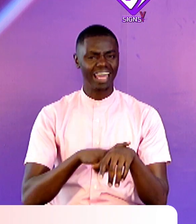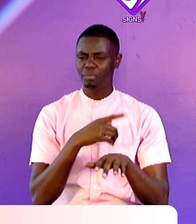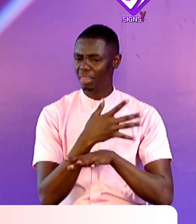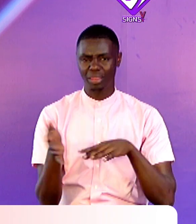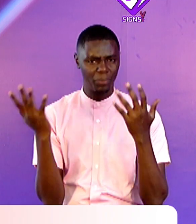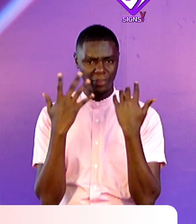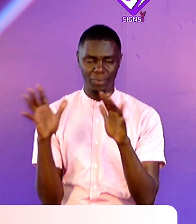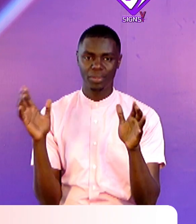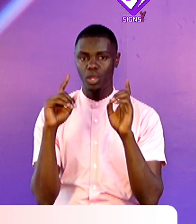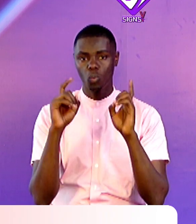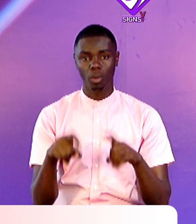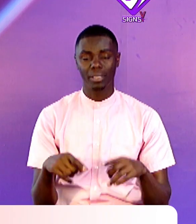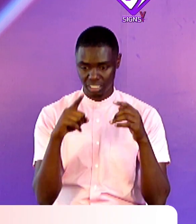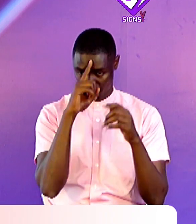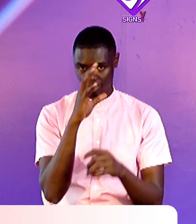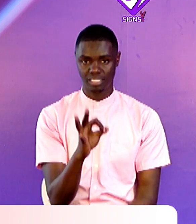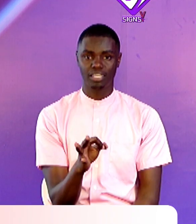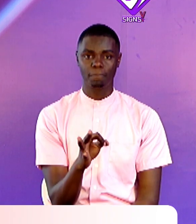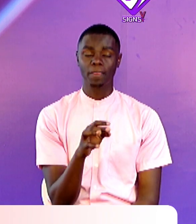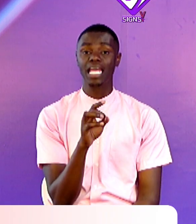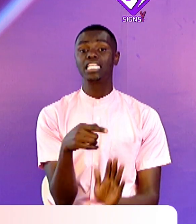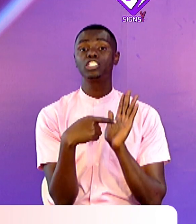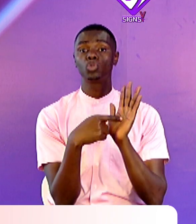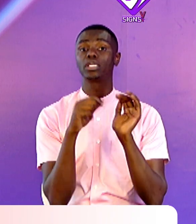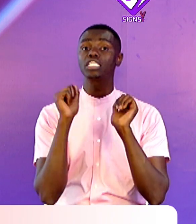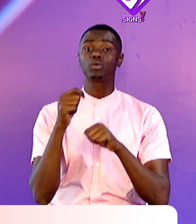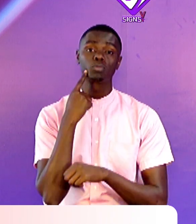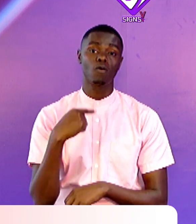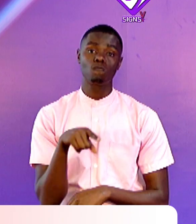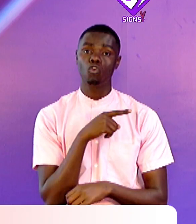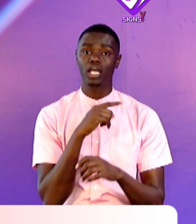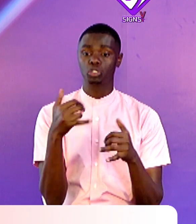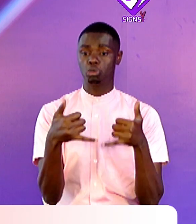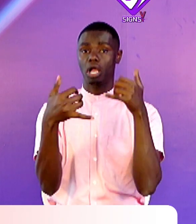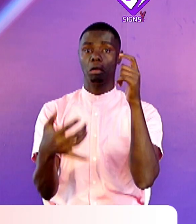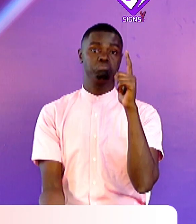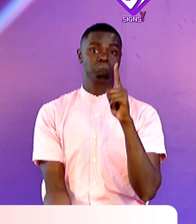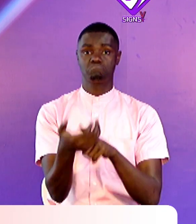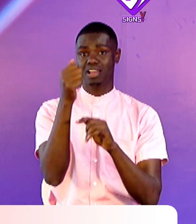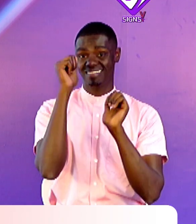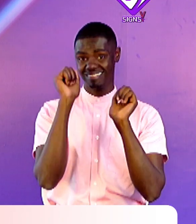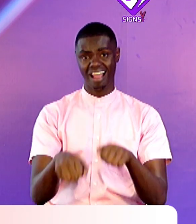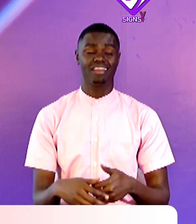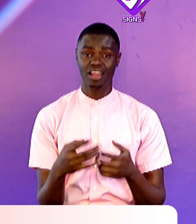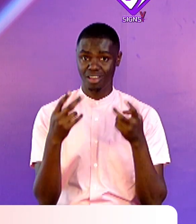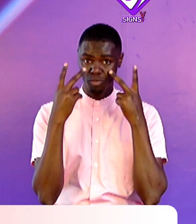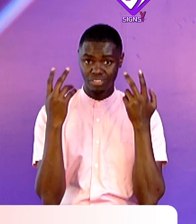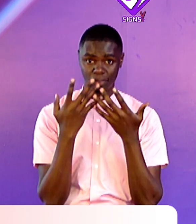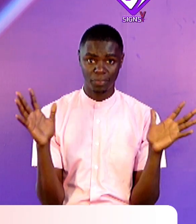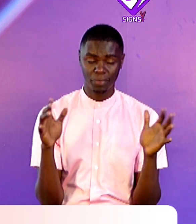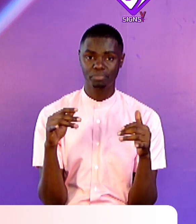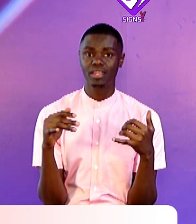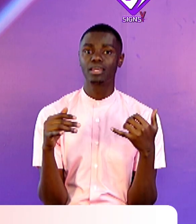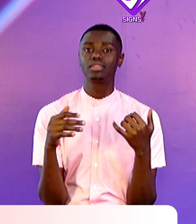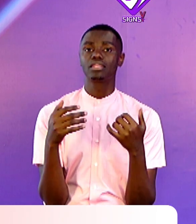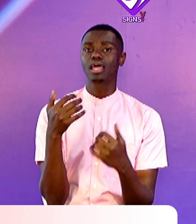We must be very serious. This is proving that it's possible for us to lift the cup. Yes, it's possible. We have seen it. Algeria when the is